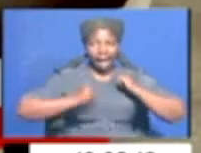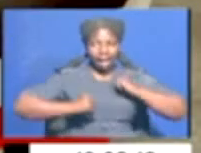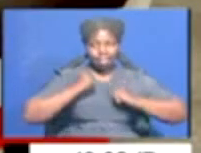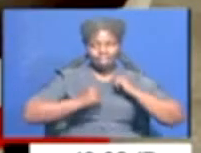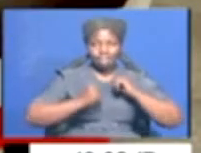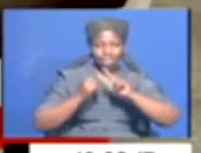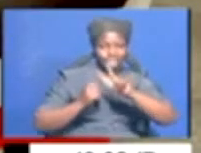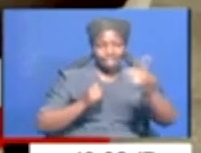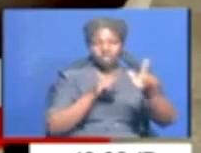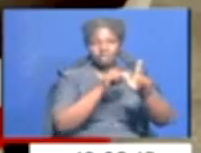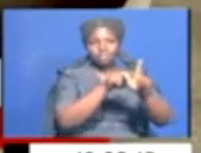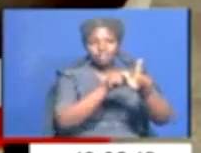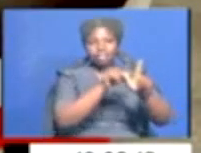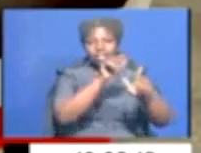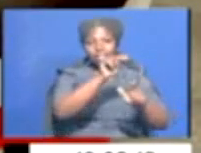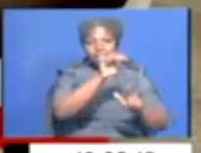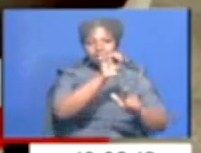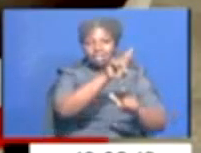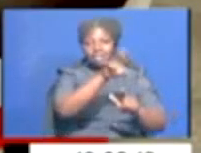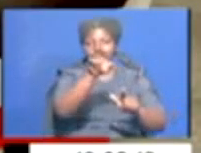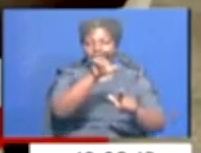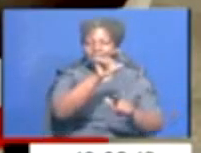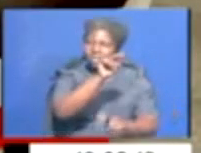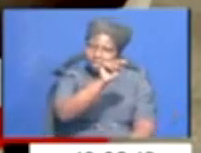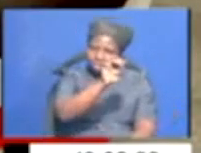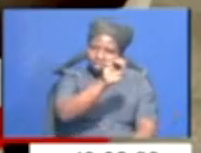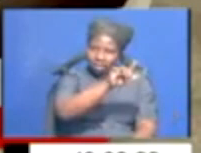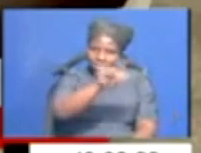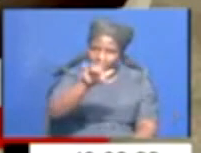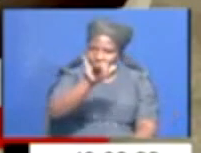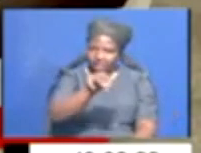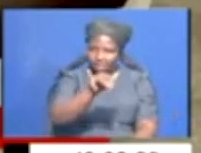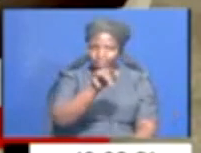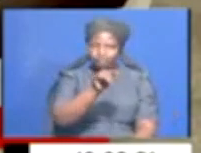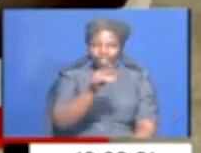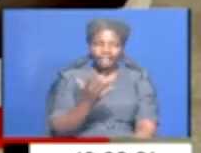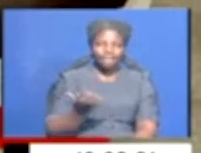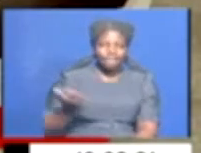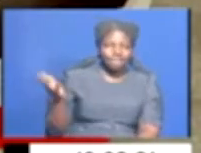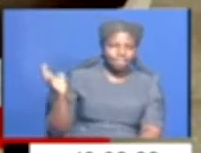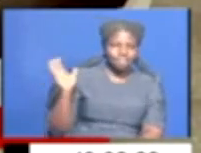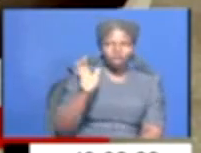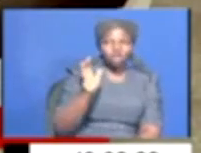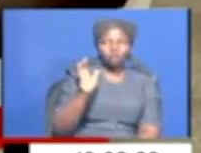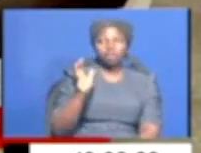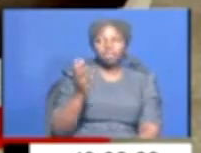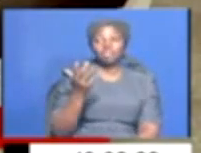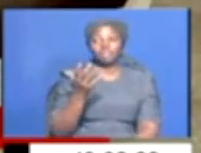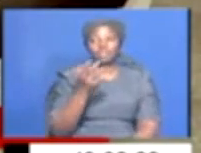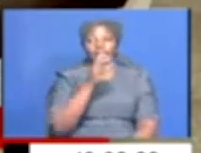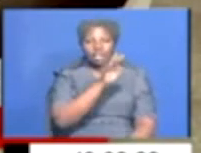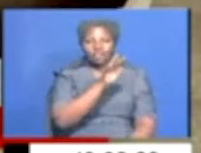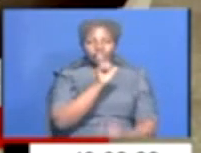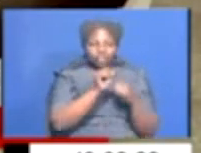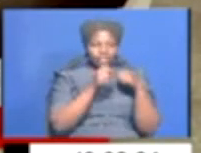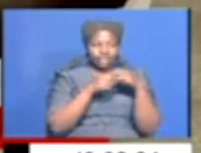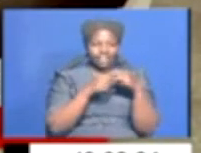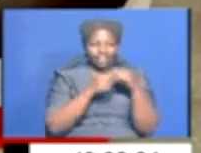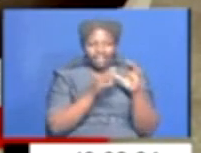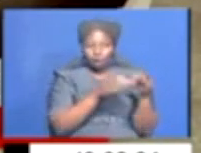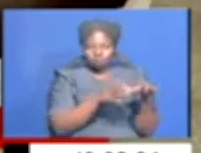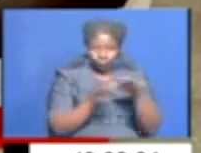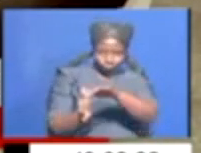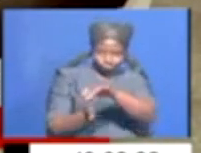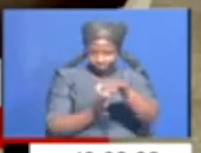Nelly Jepto Sile. She is a short putter in the F57 class. Nelly, welcome